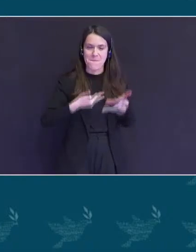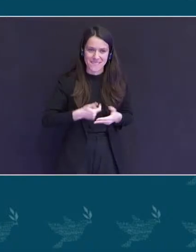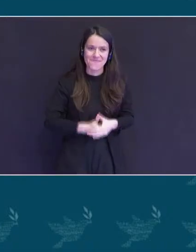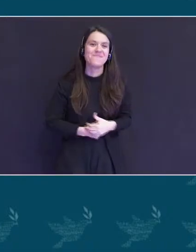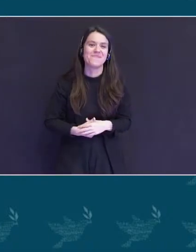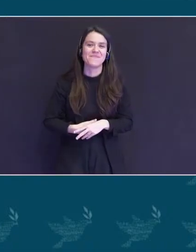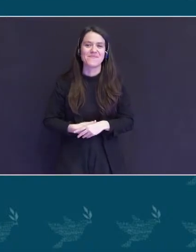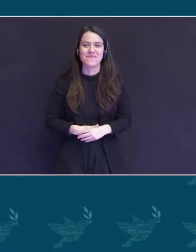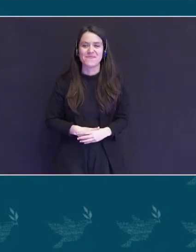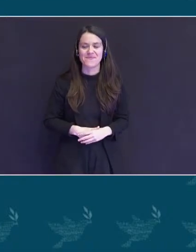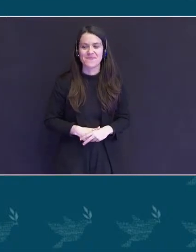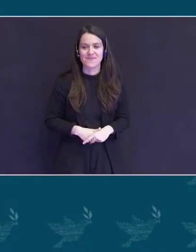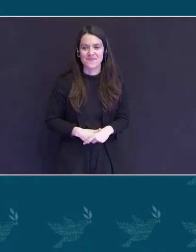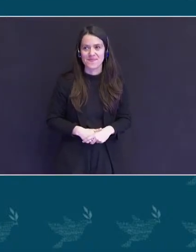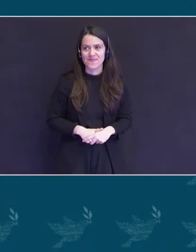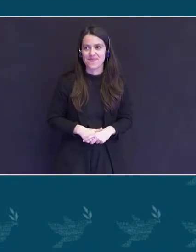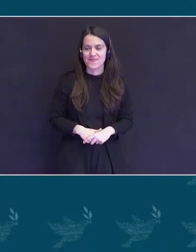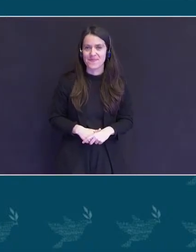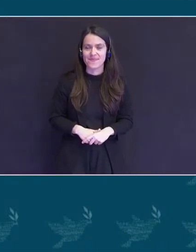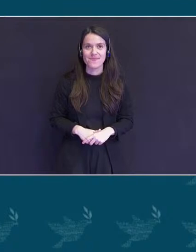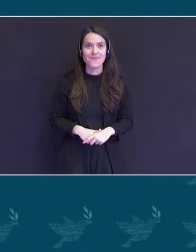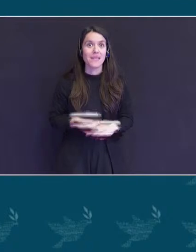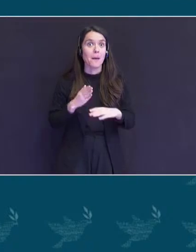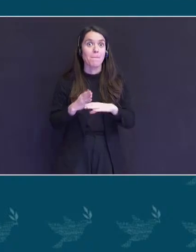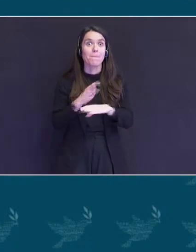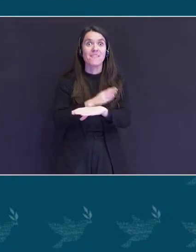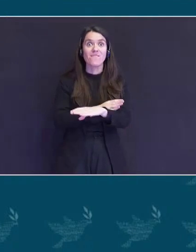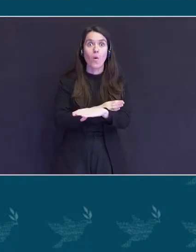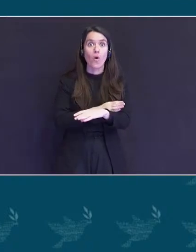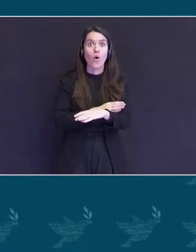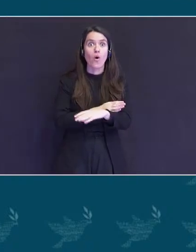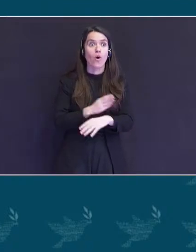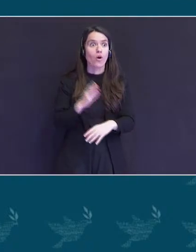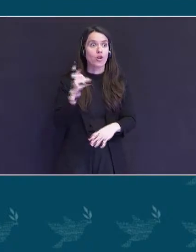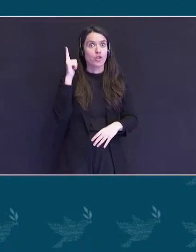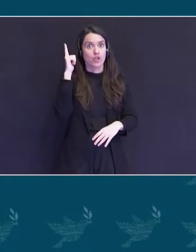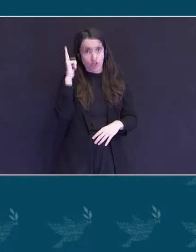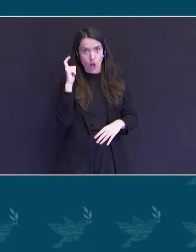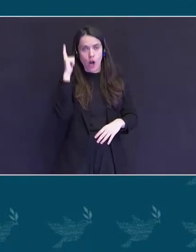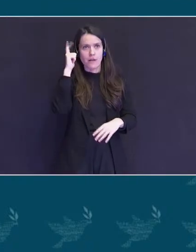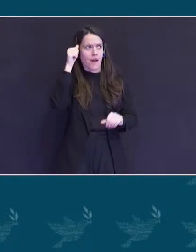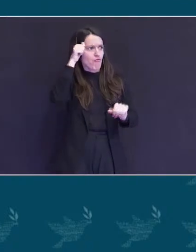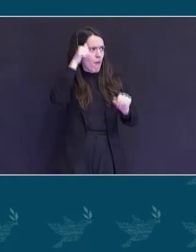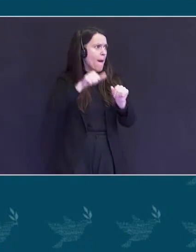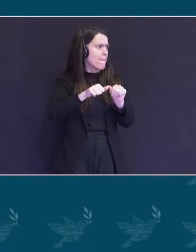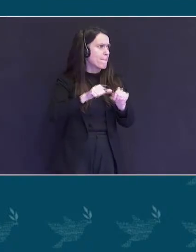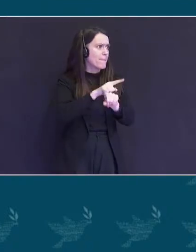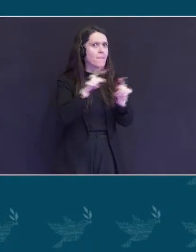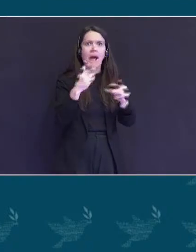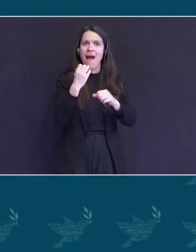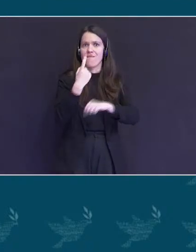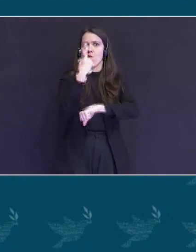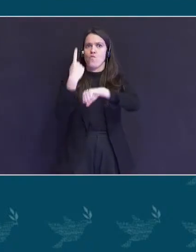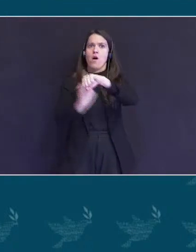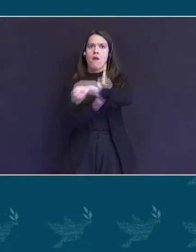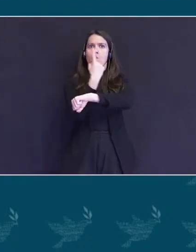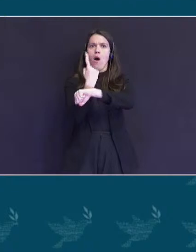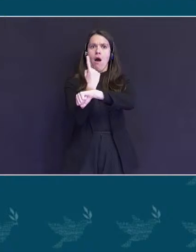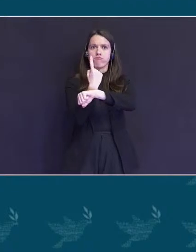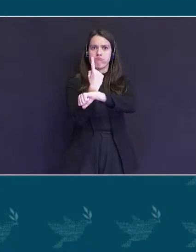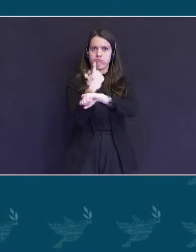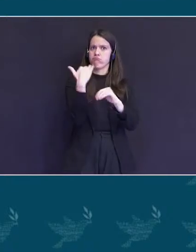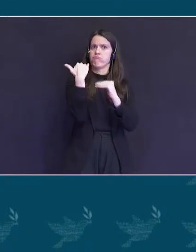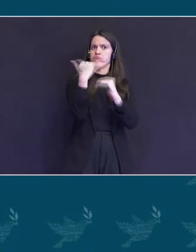Before we will start, let me remind you that we will have appropriately 1 hour for our